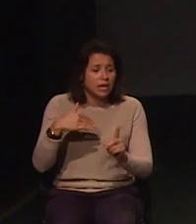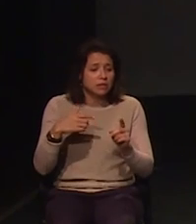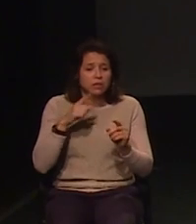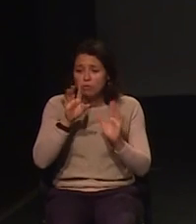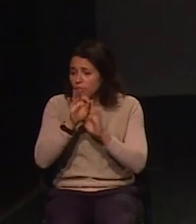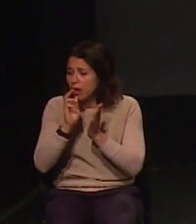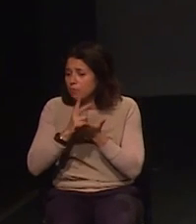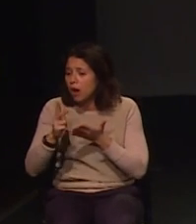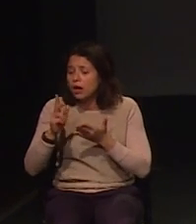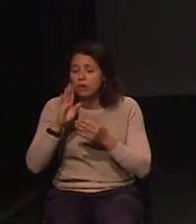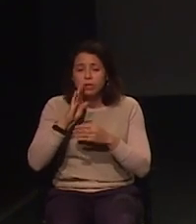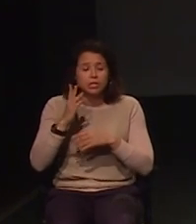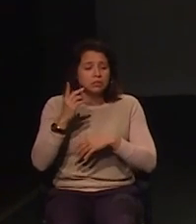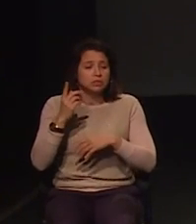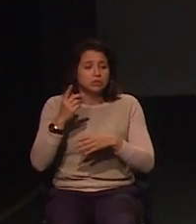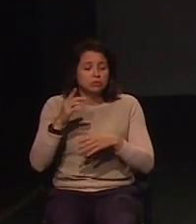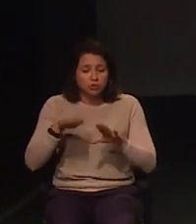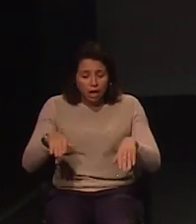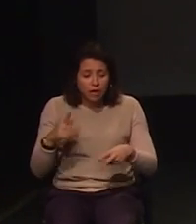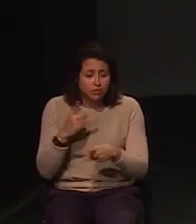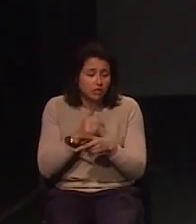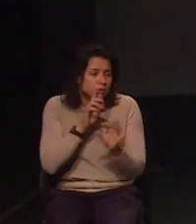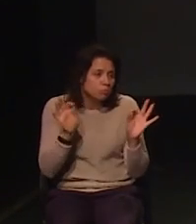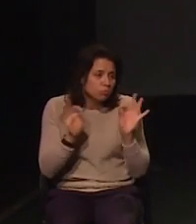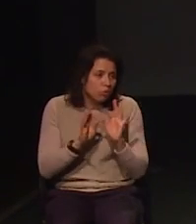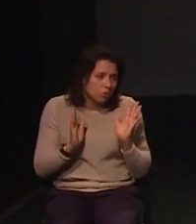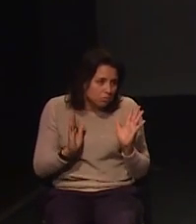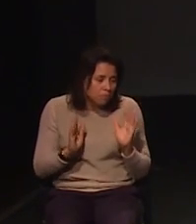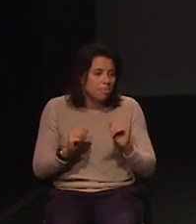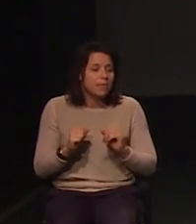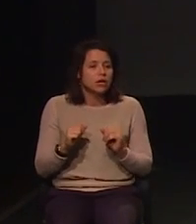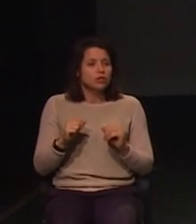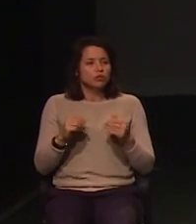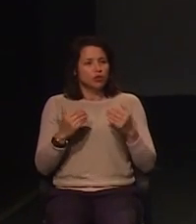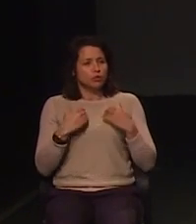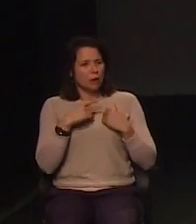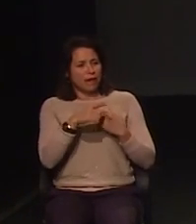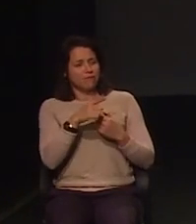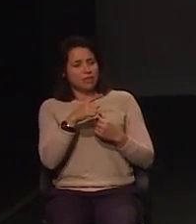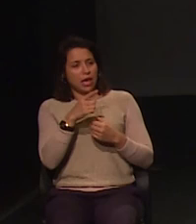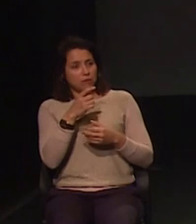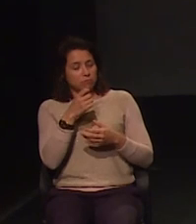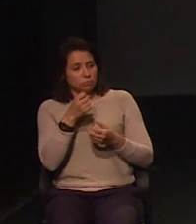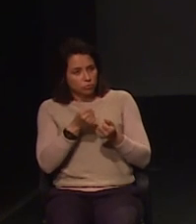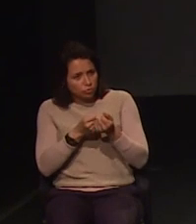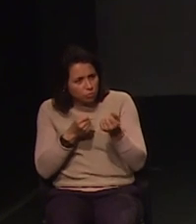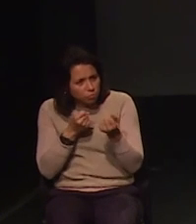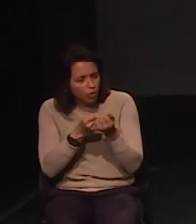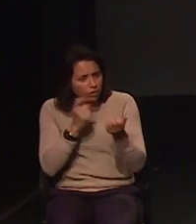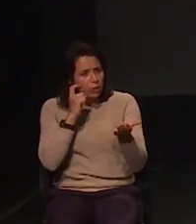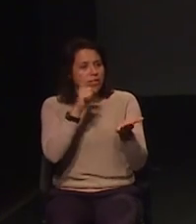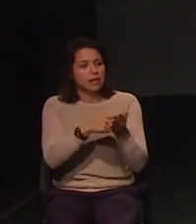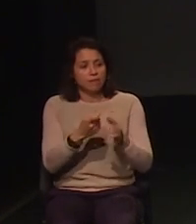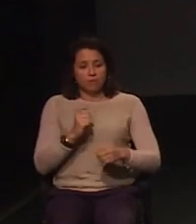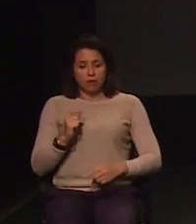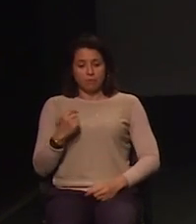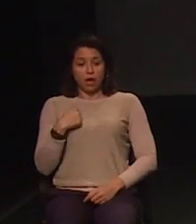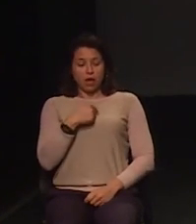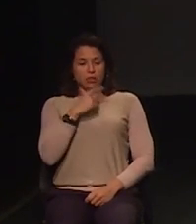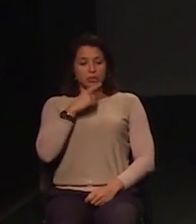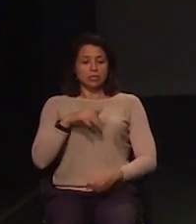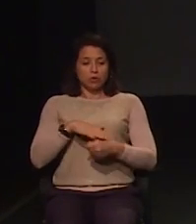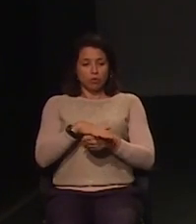parking, we'll get daycare. It's important. And to have that validation from us as a local arts council on that